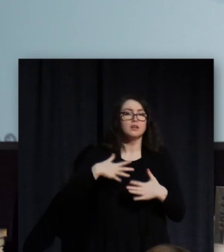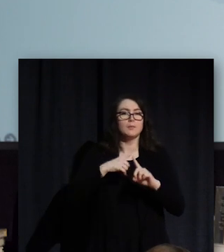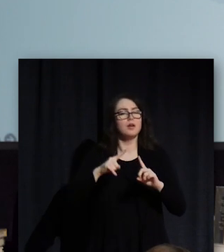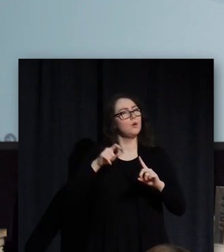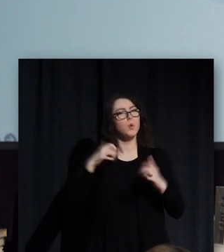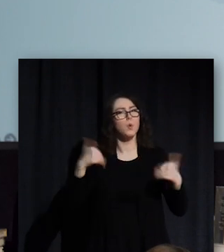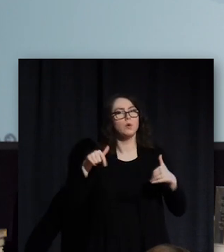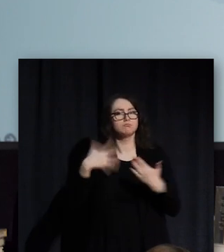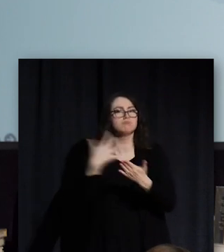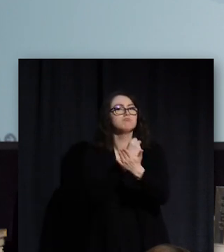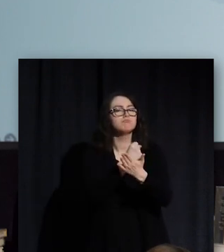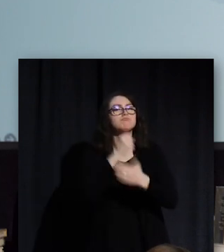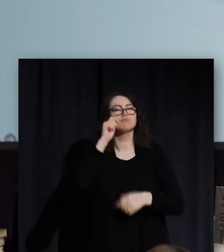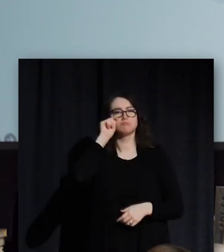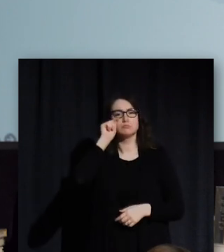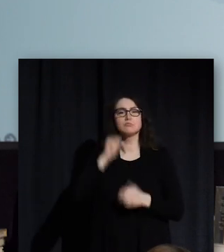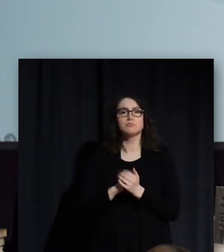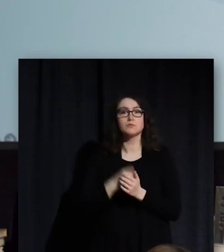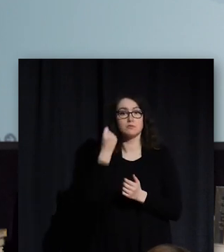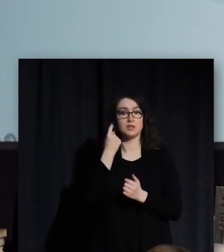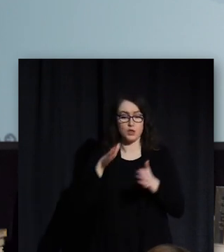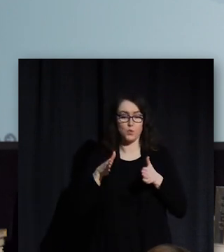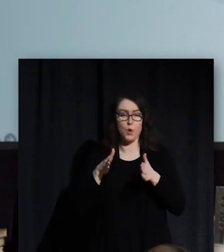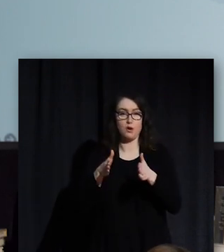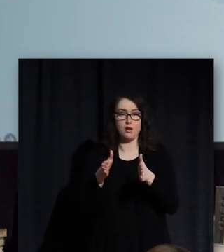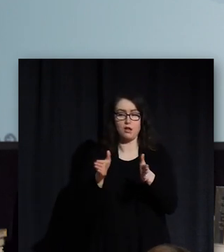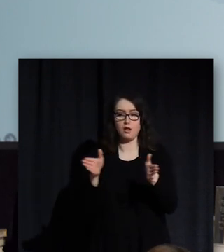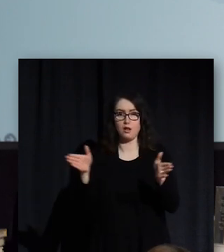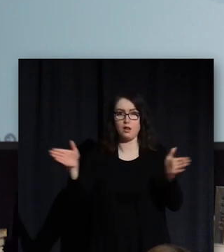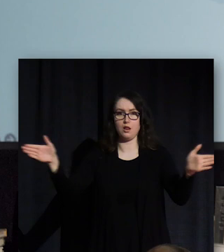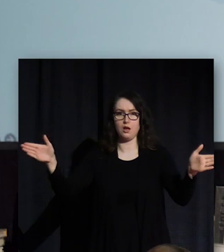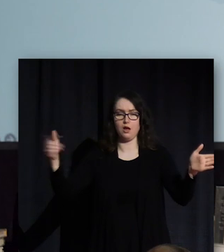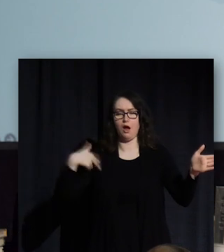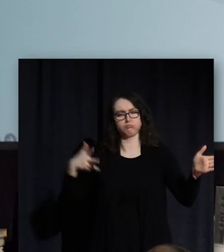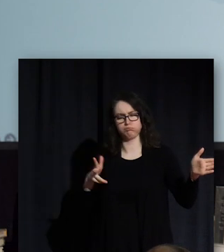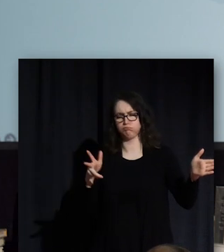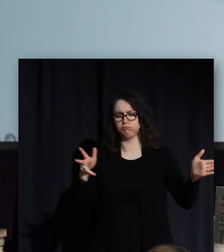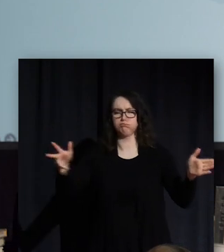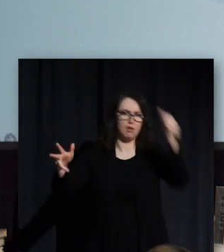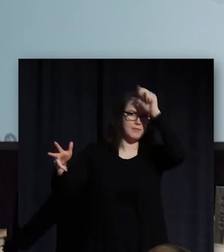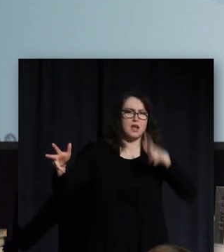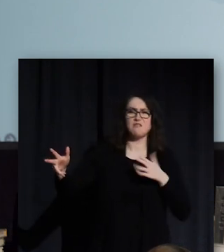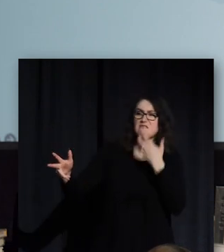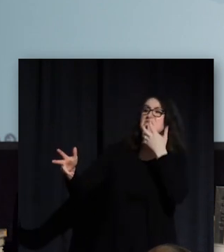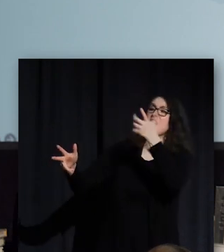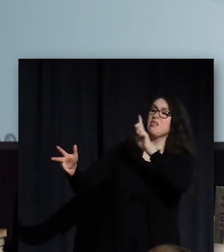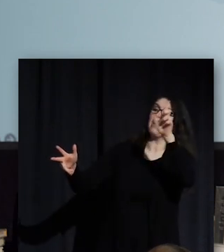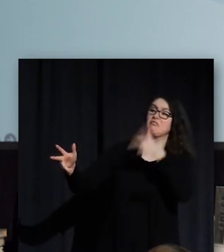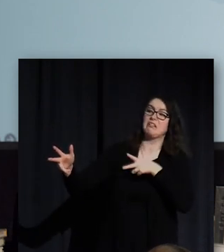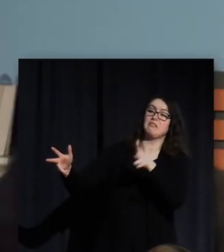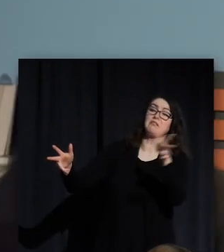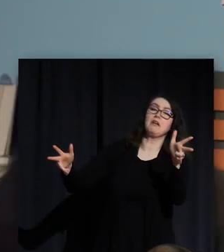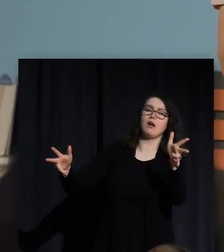chance. The road forks. I turn to the right. He shouts, "It's to the left." I turn around and catch